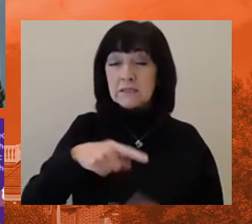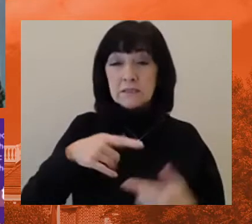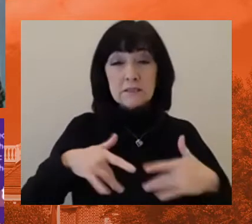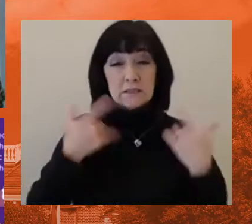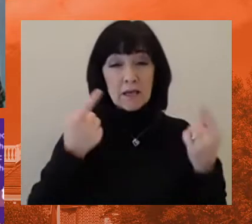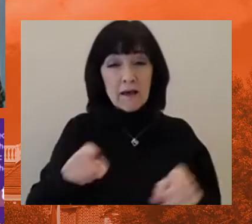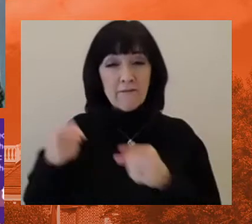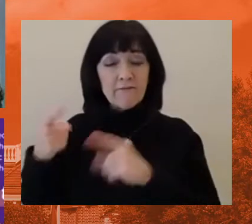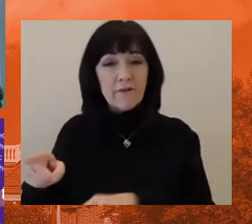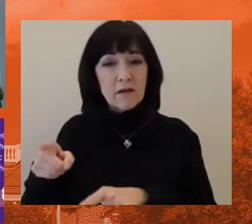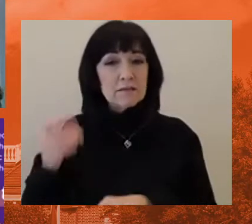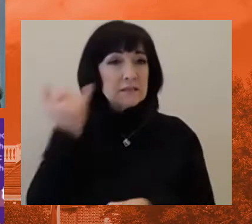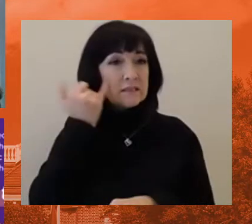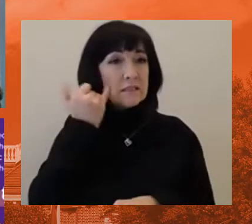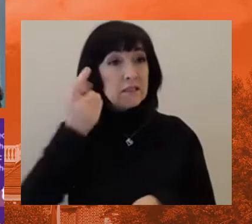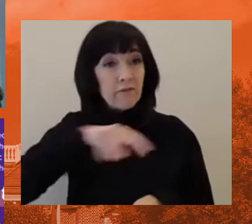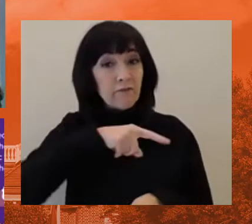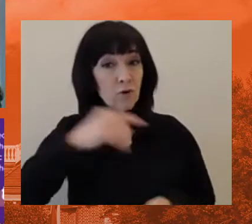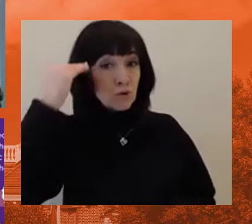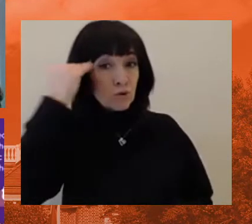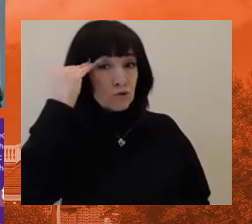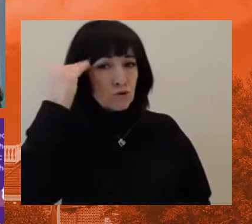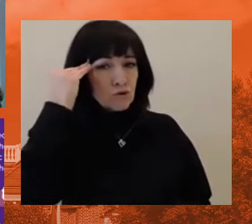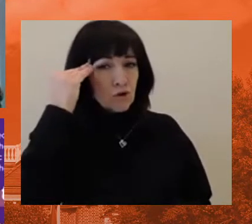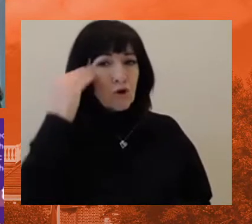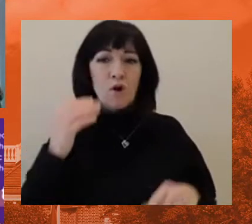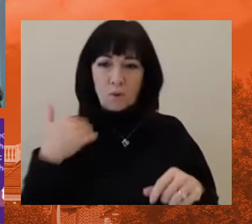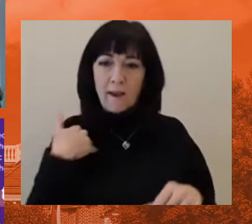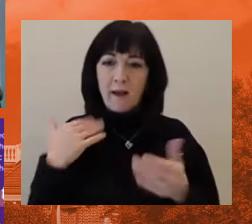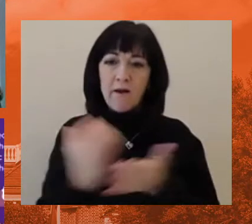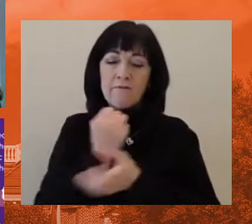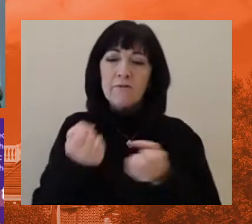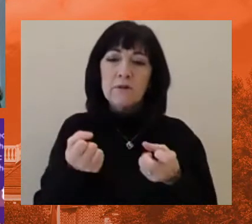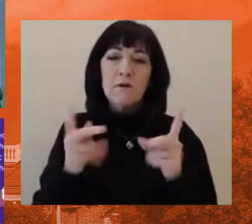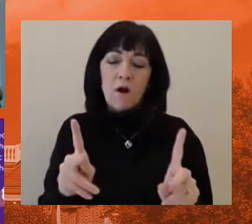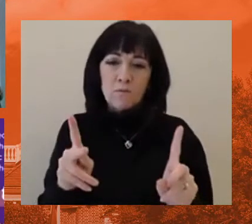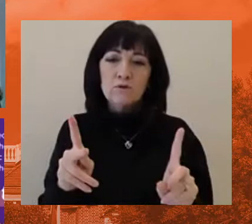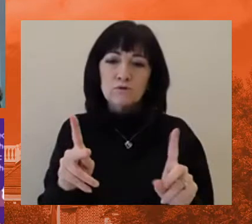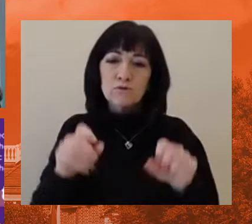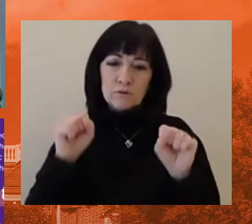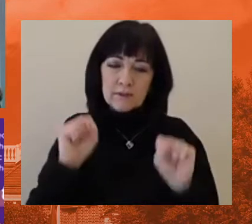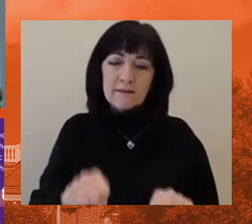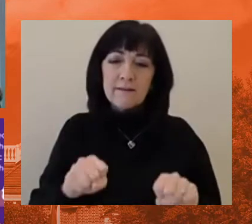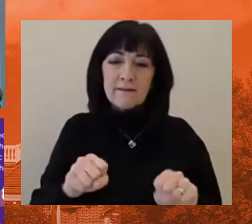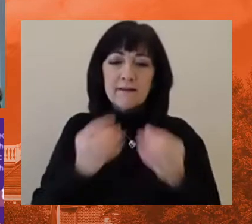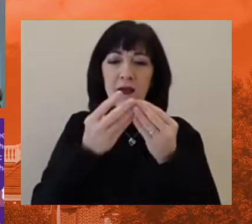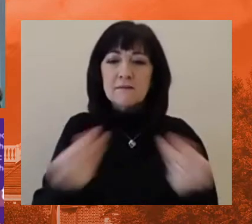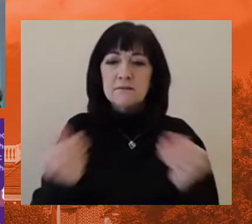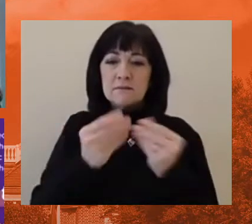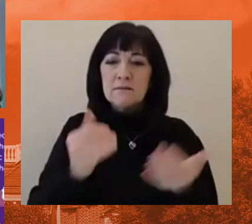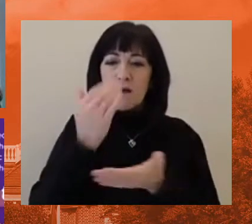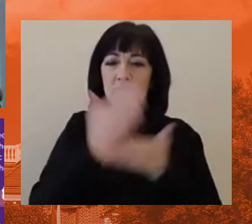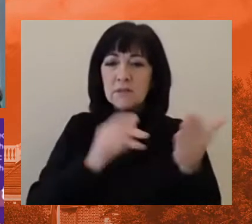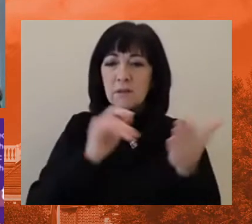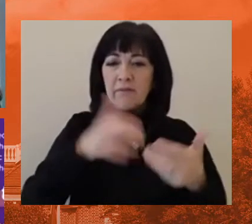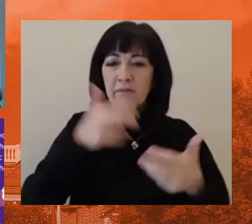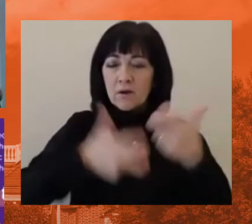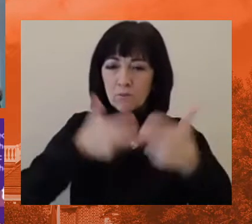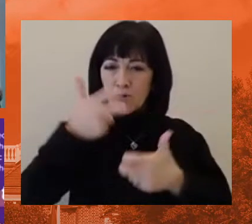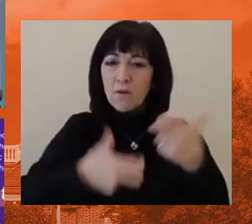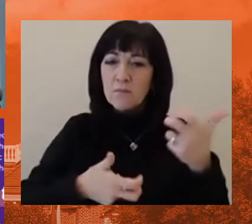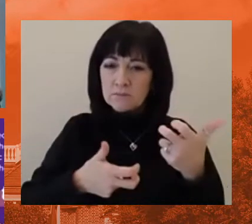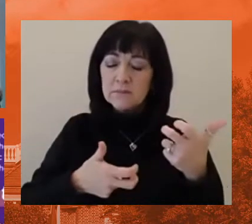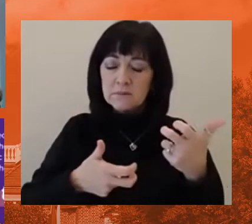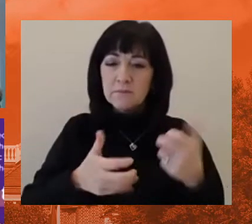that intimate partner violence and teen dating violence pose to our society. The Department of Education prepares an